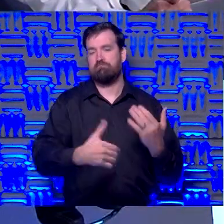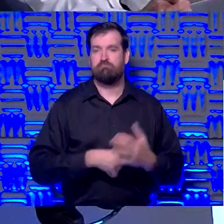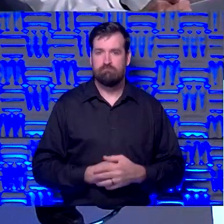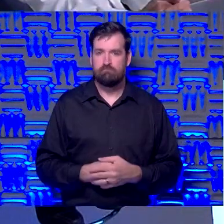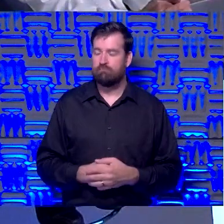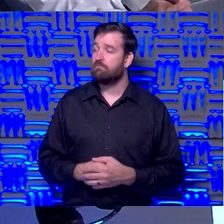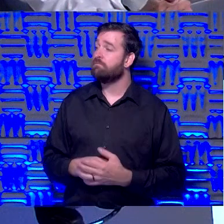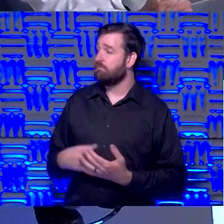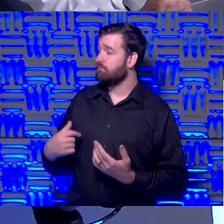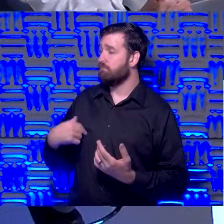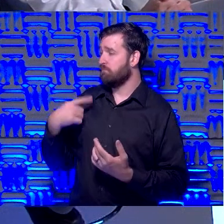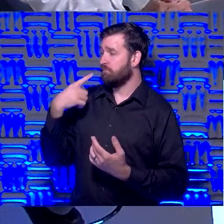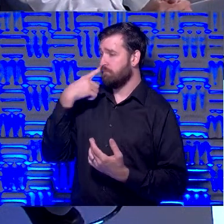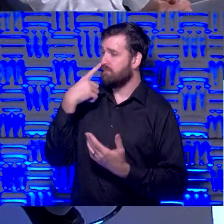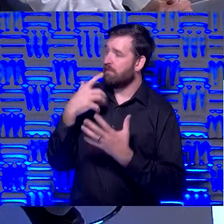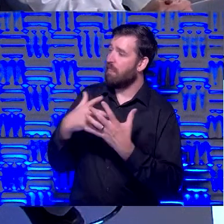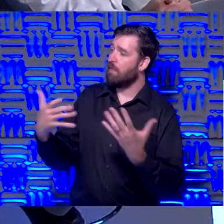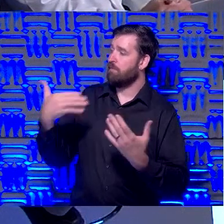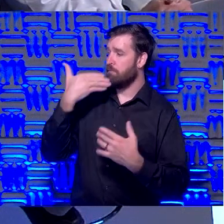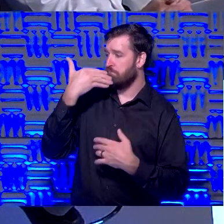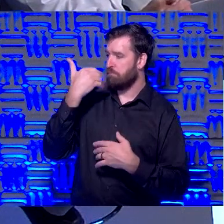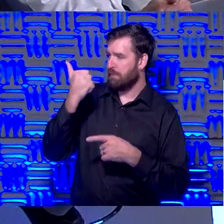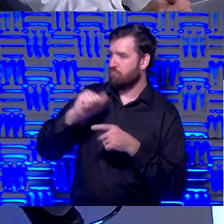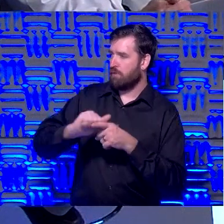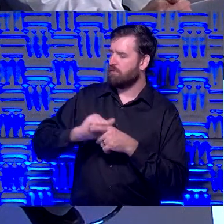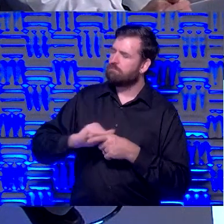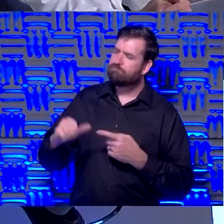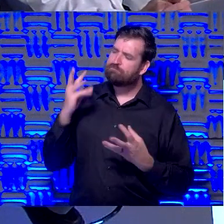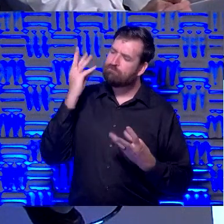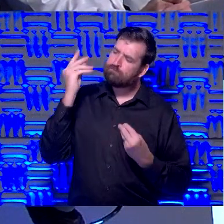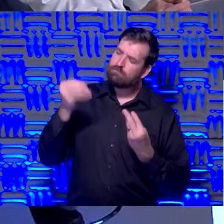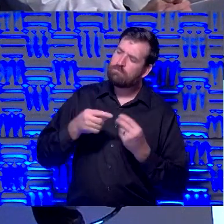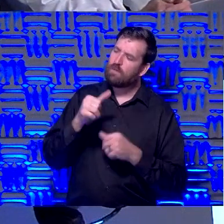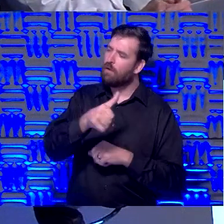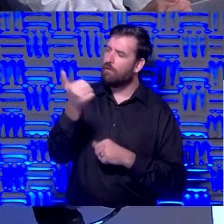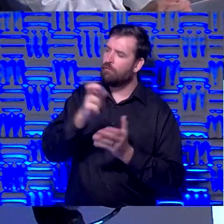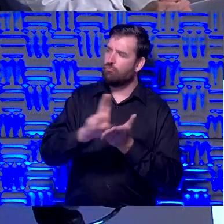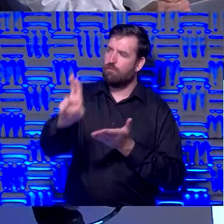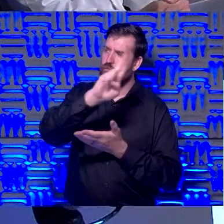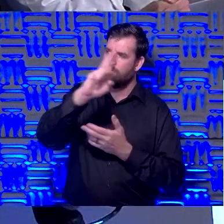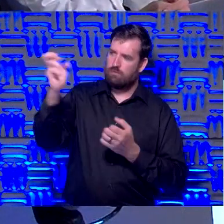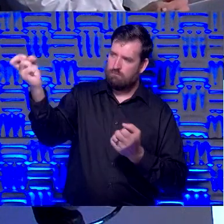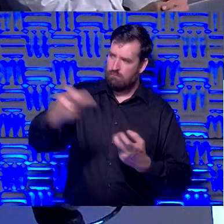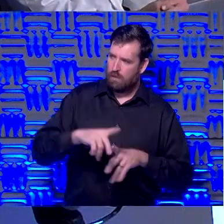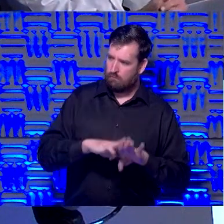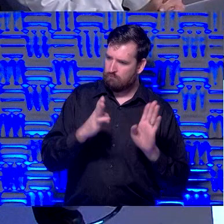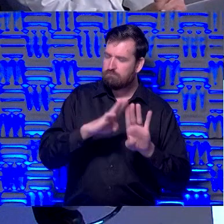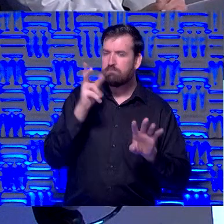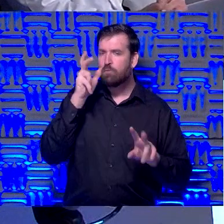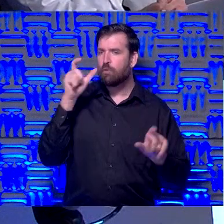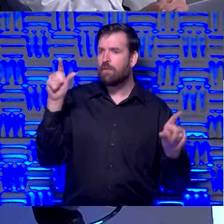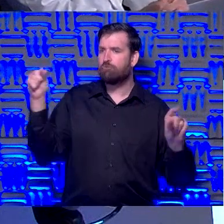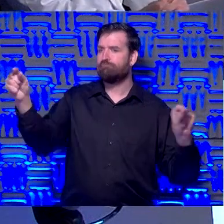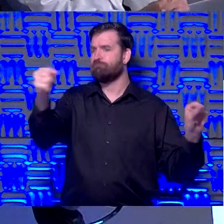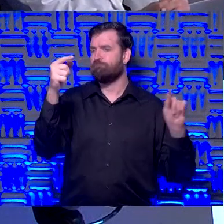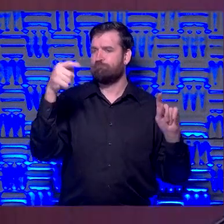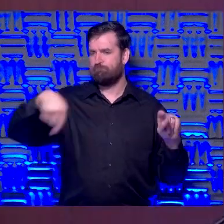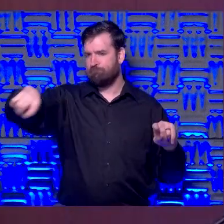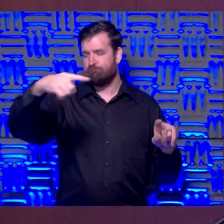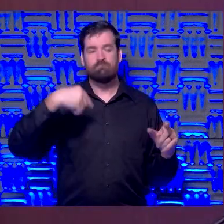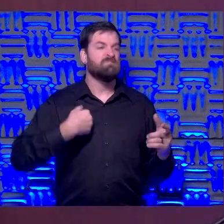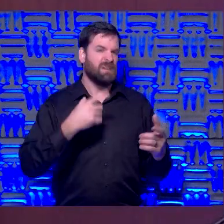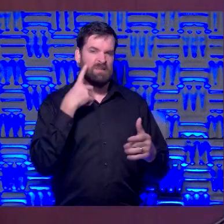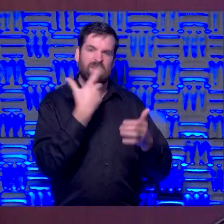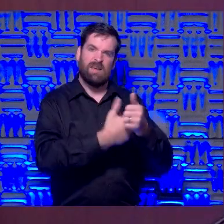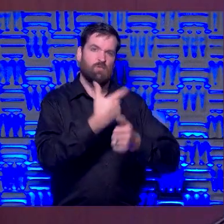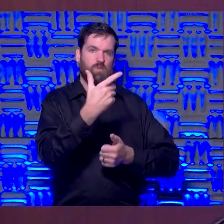and I do think it's been a lot of best practices. Thoughts about how other universities are welcoming back? What are you hearing out there, Chancellor? I think everybody's